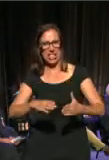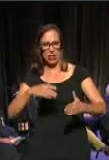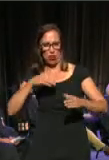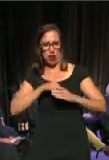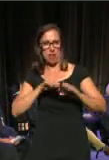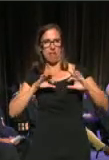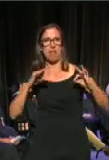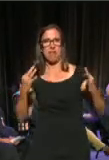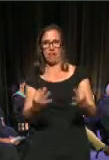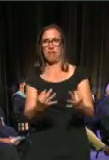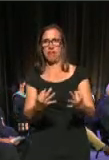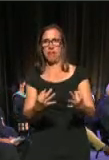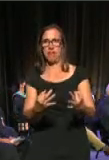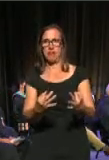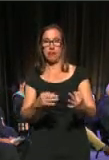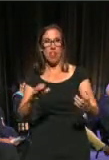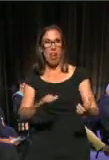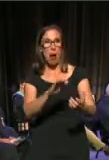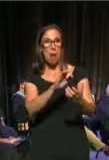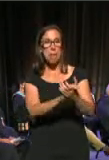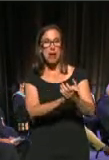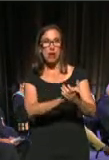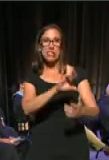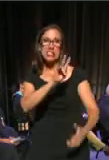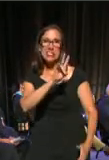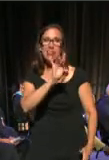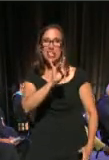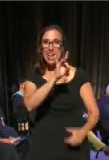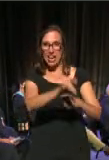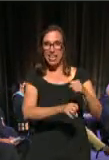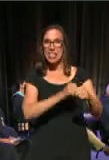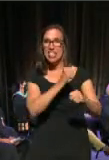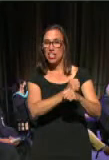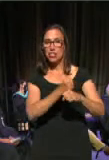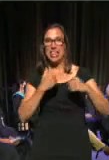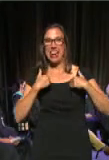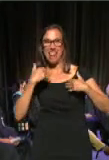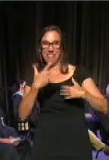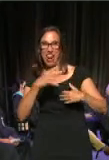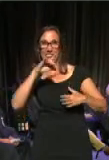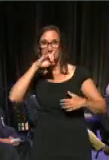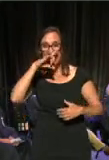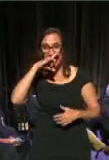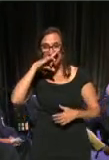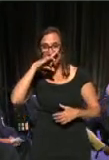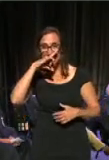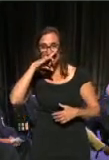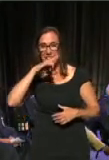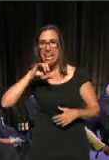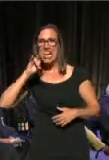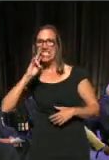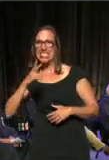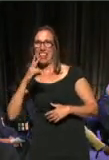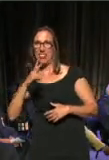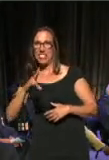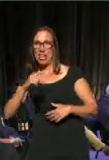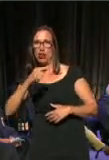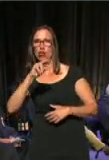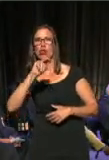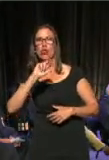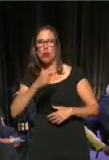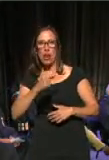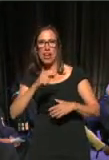family. Being married for 78 years, he had 5 kids, 17